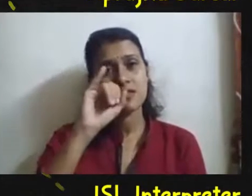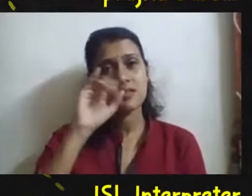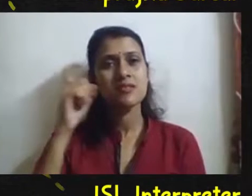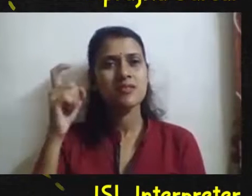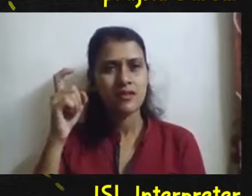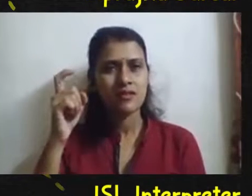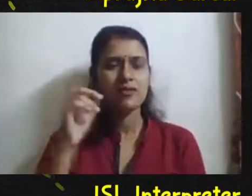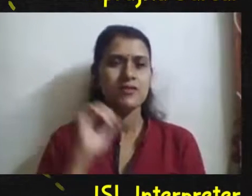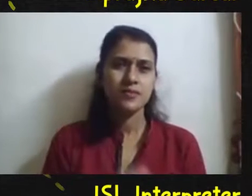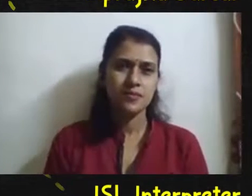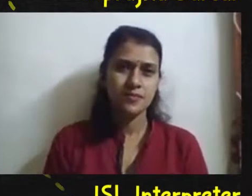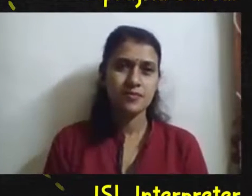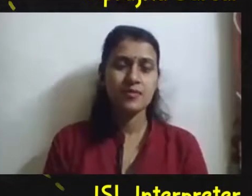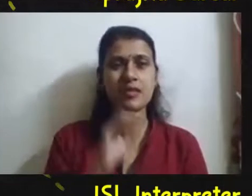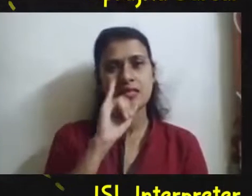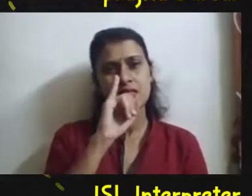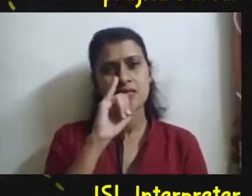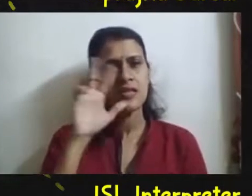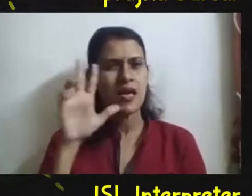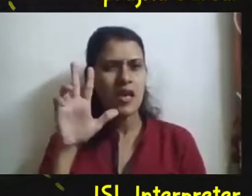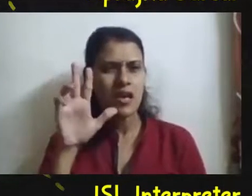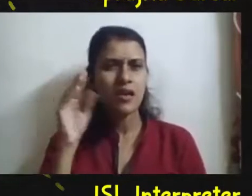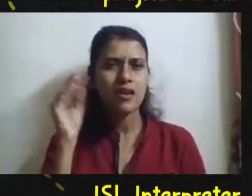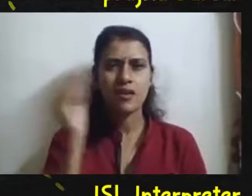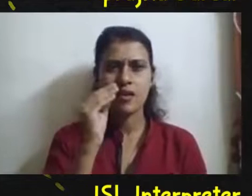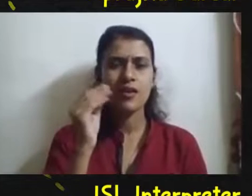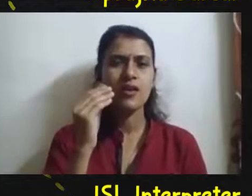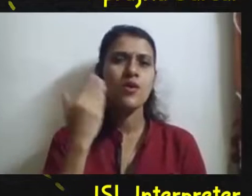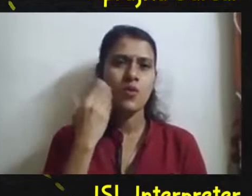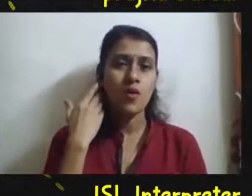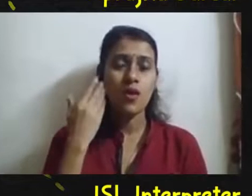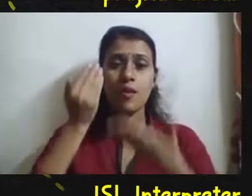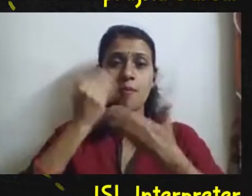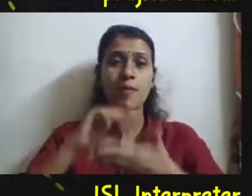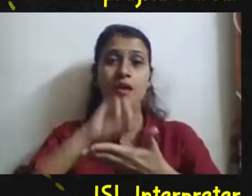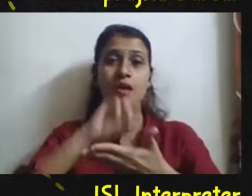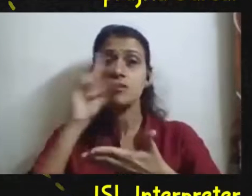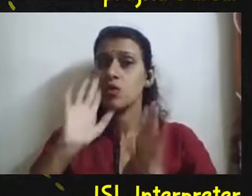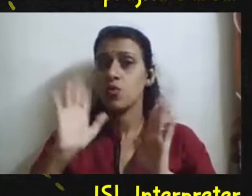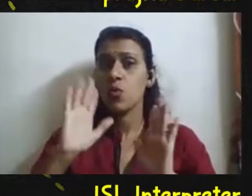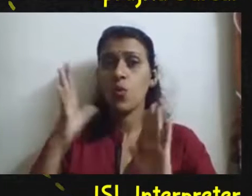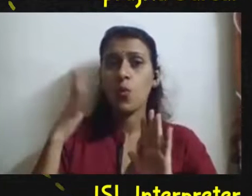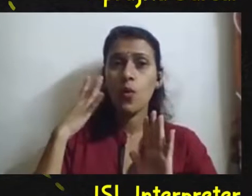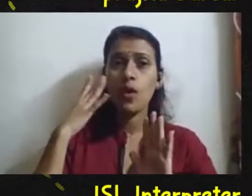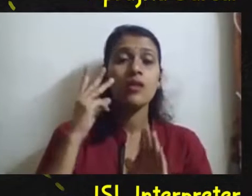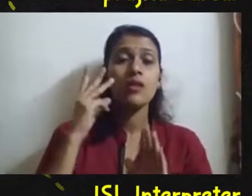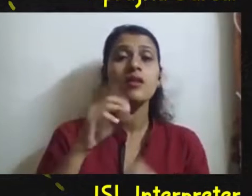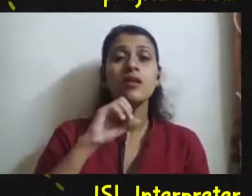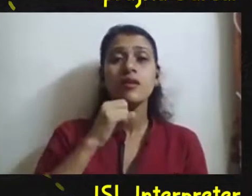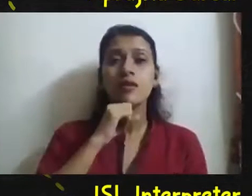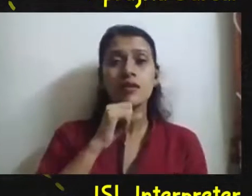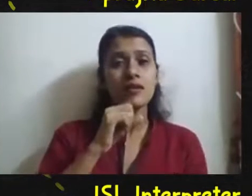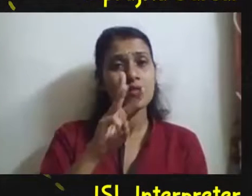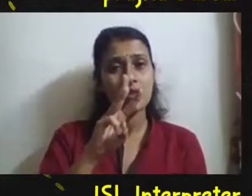70, we've had this idea of agla bacha abhi nahi, teen ke baad kabhi nahi, and